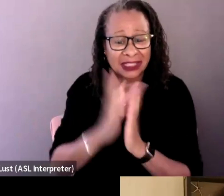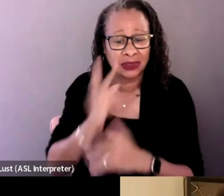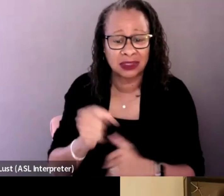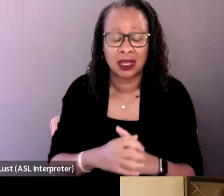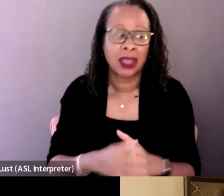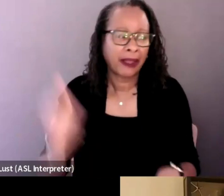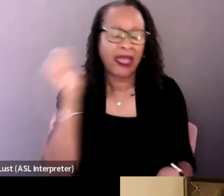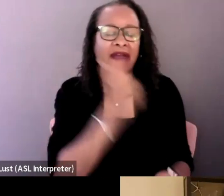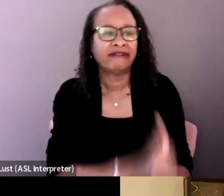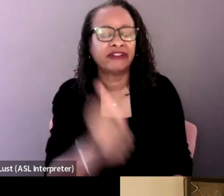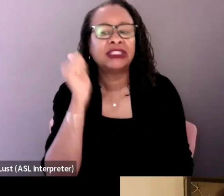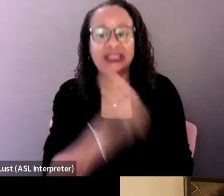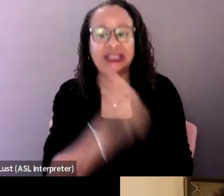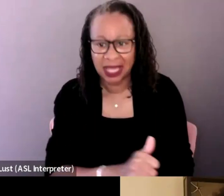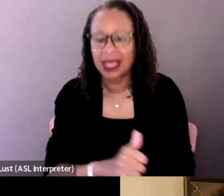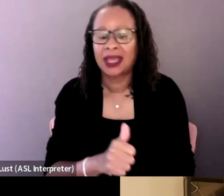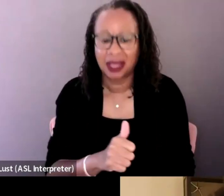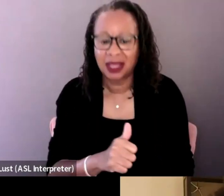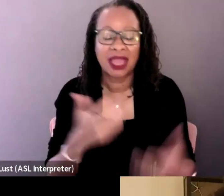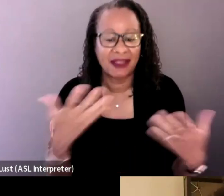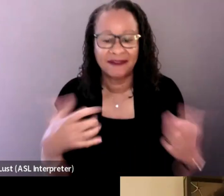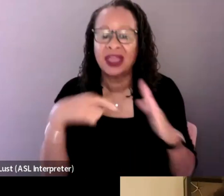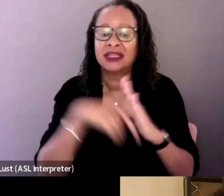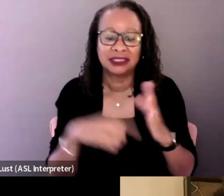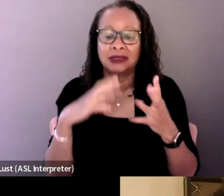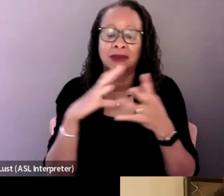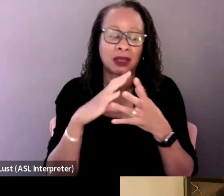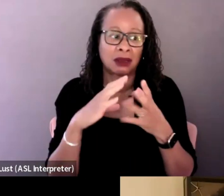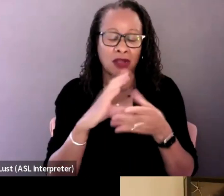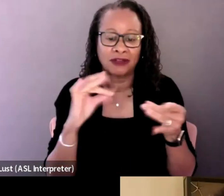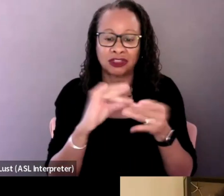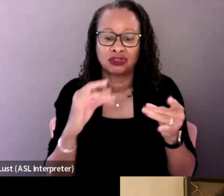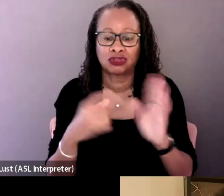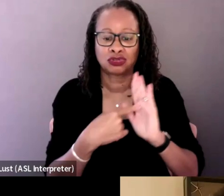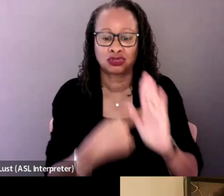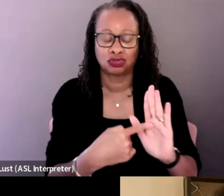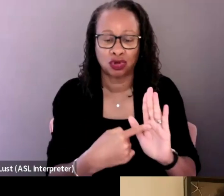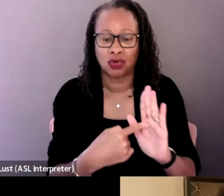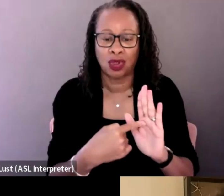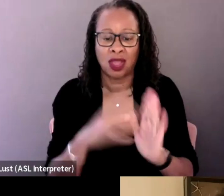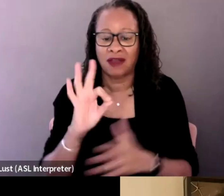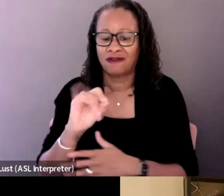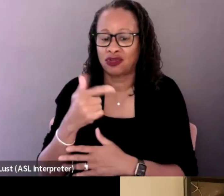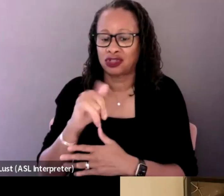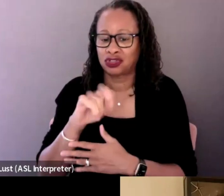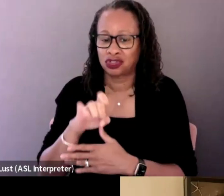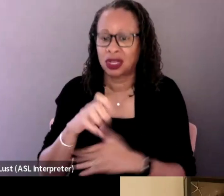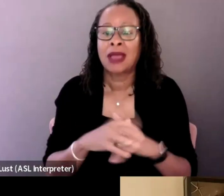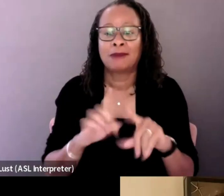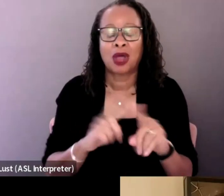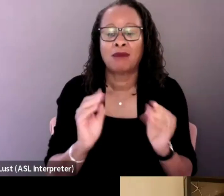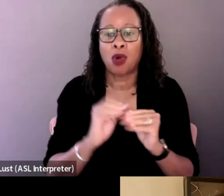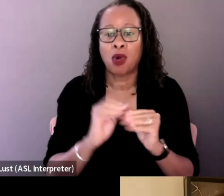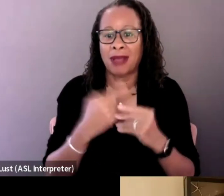basis, there would have been conversations to ask me to show the footage, but I quickly realized it's mainly about how they look like